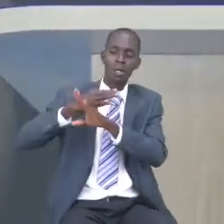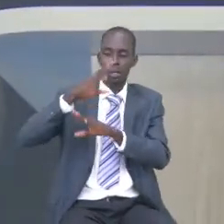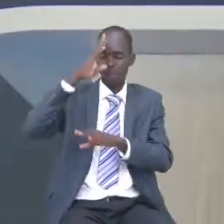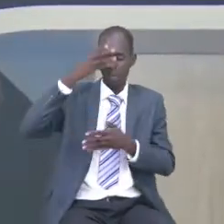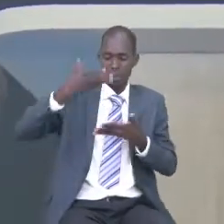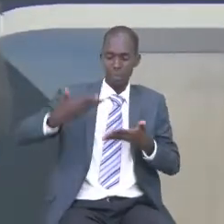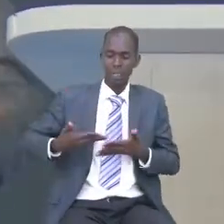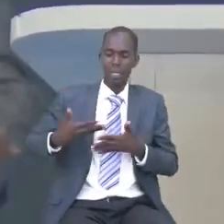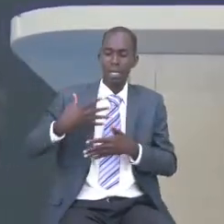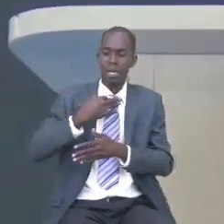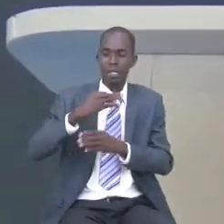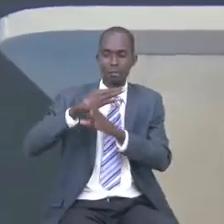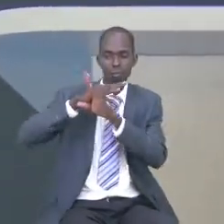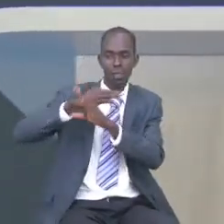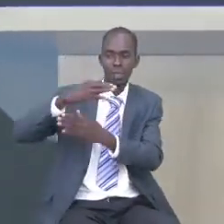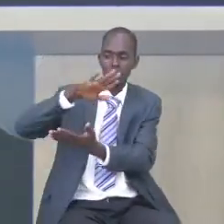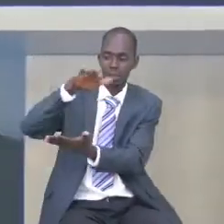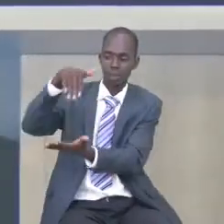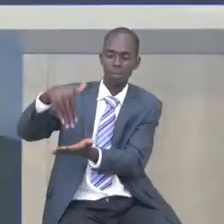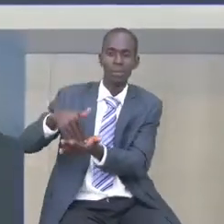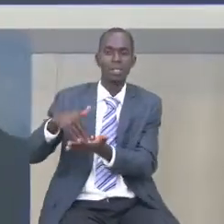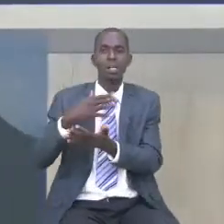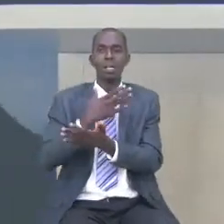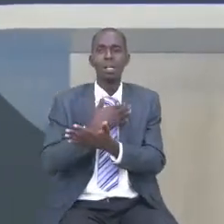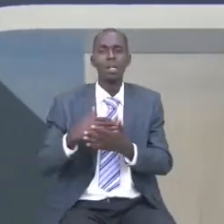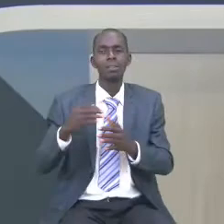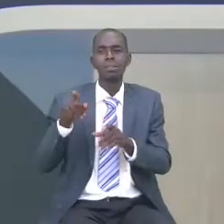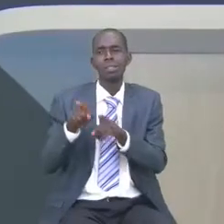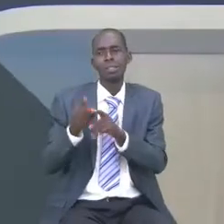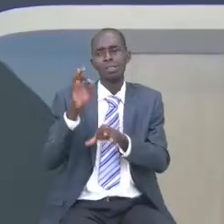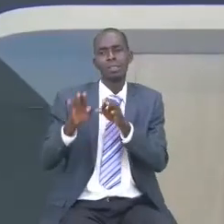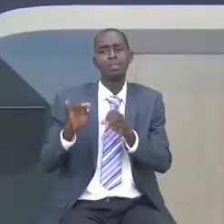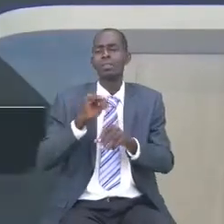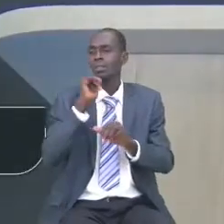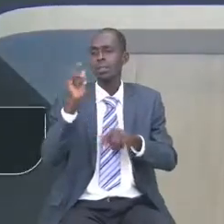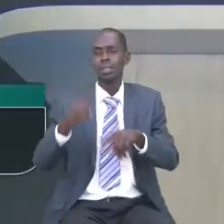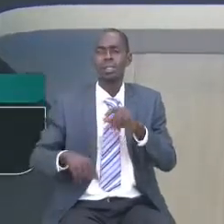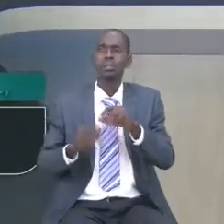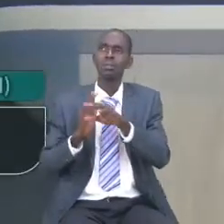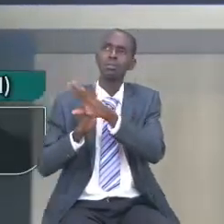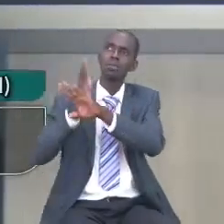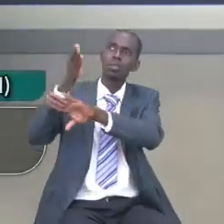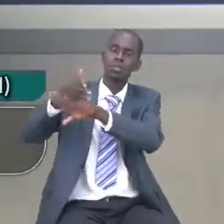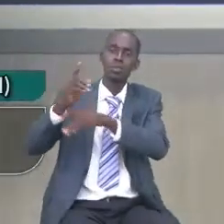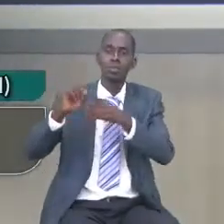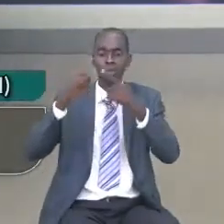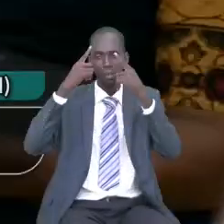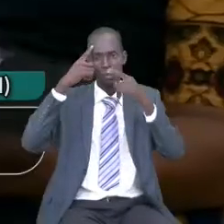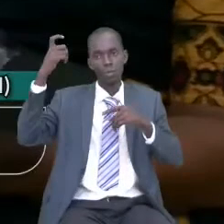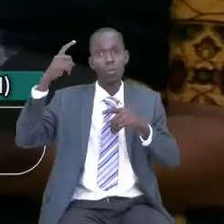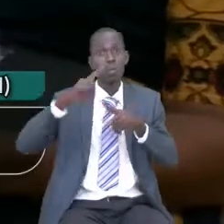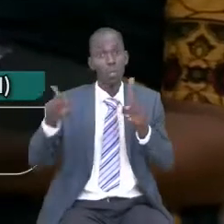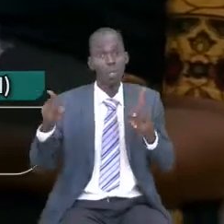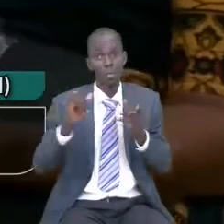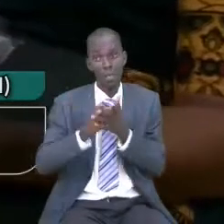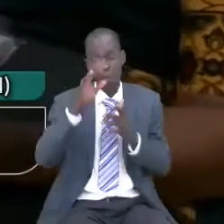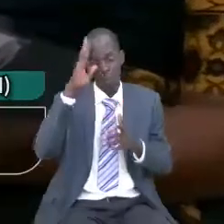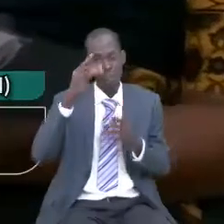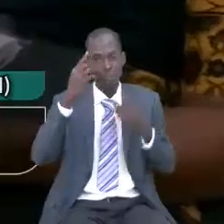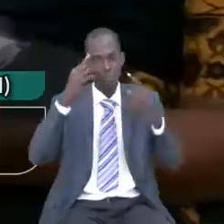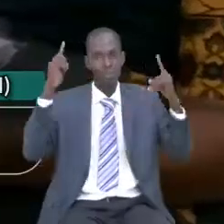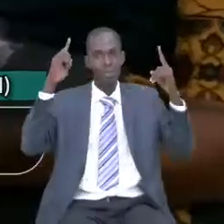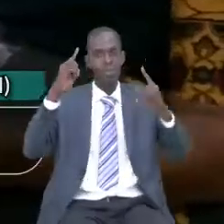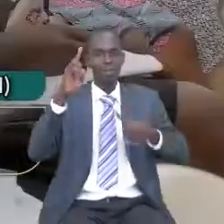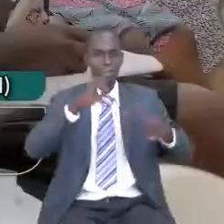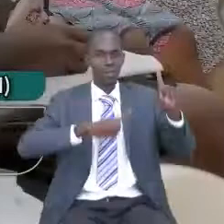his dream, as if he'll never make it. But he made it, and I will